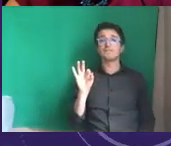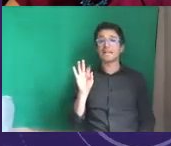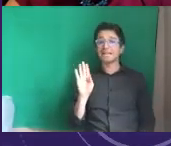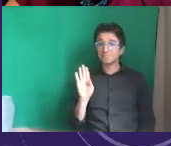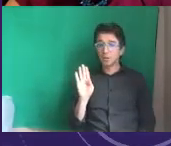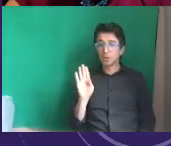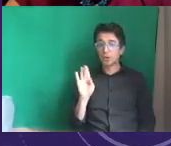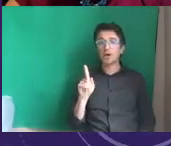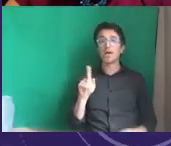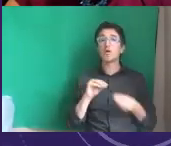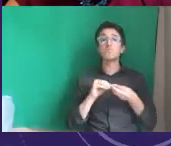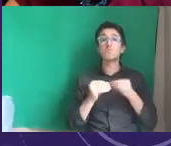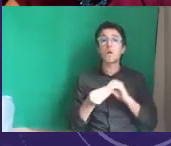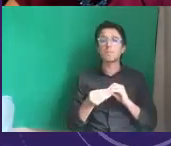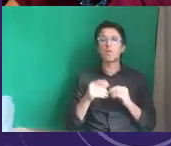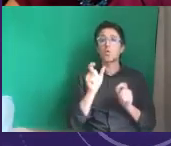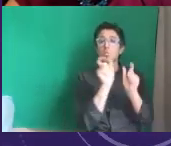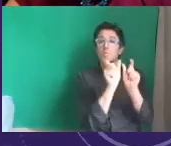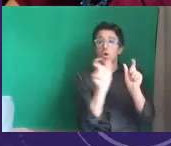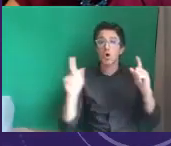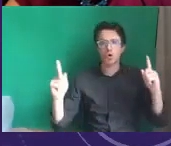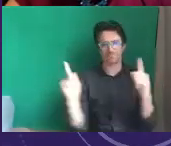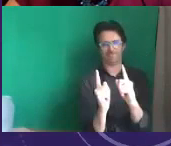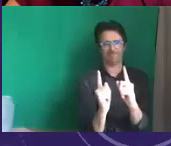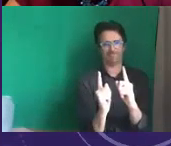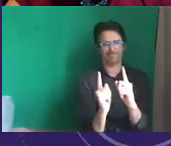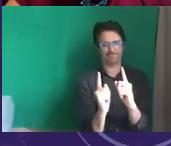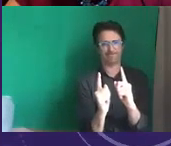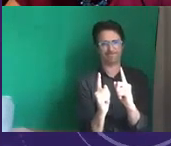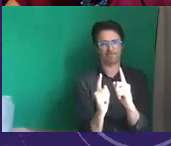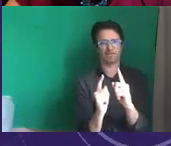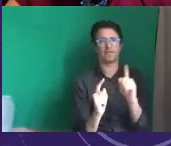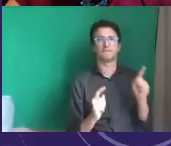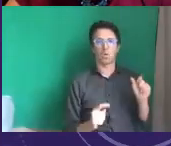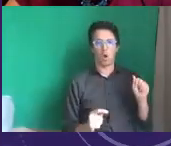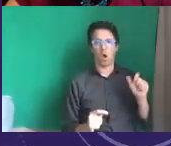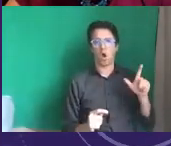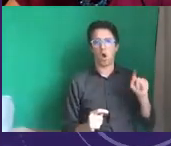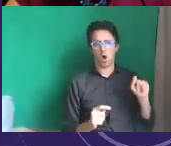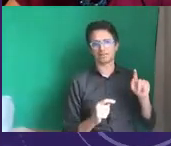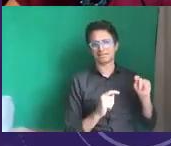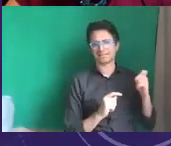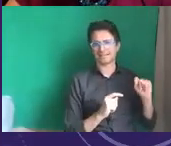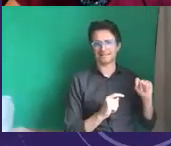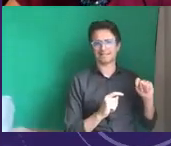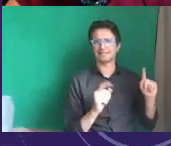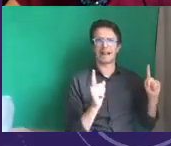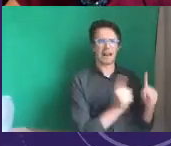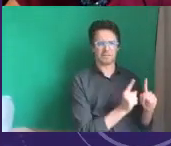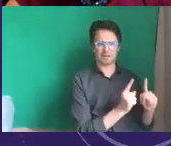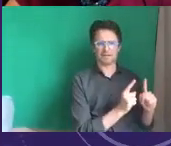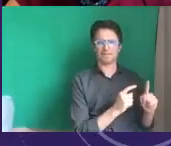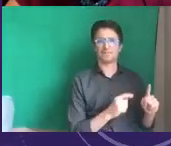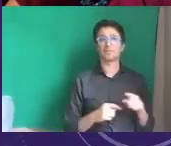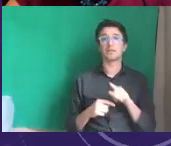image description outside of alt text and put it within the Facebook and Instagram post. Now, some